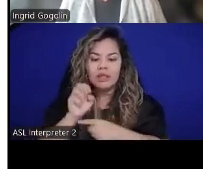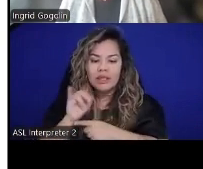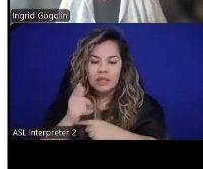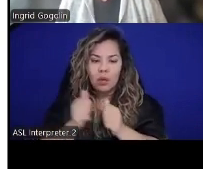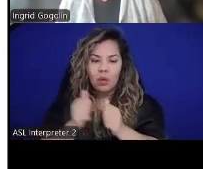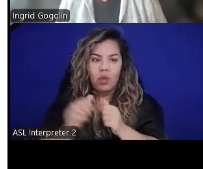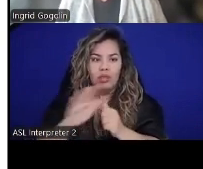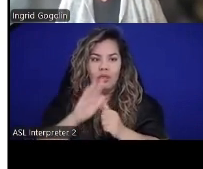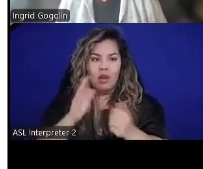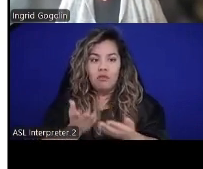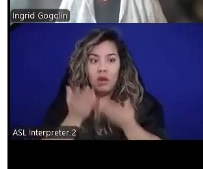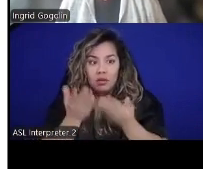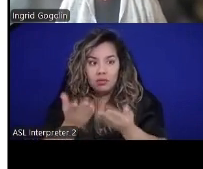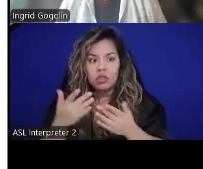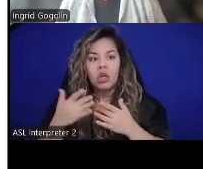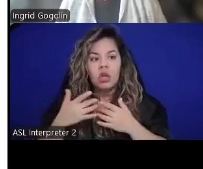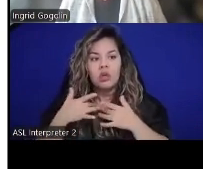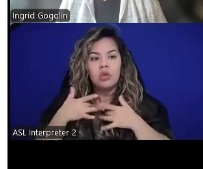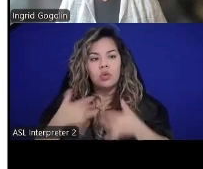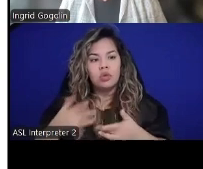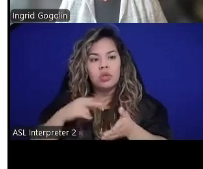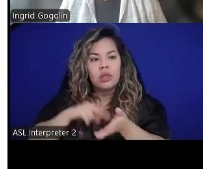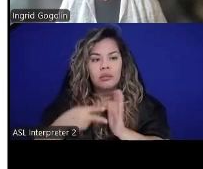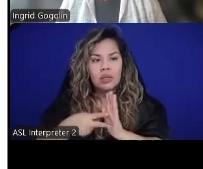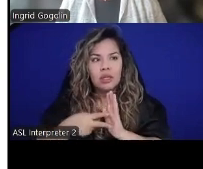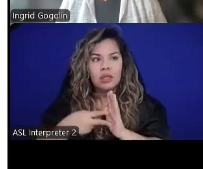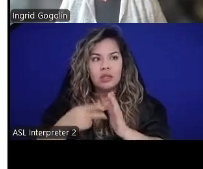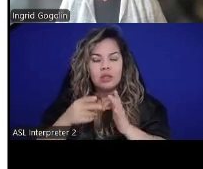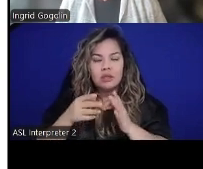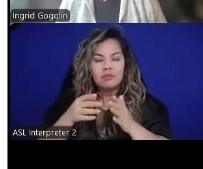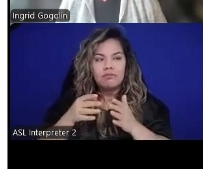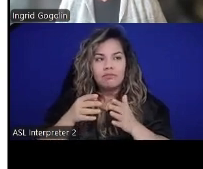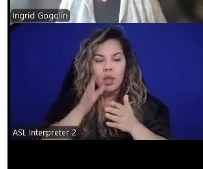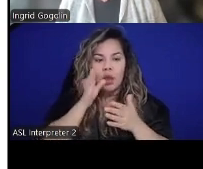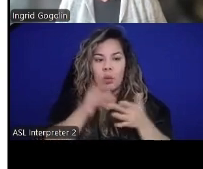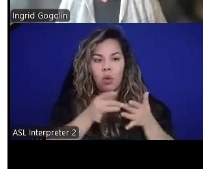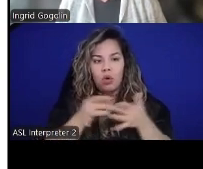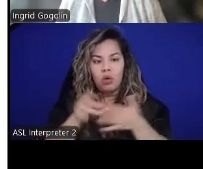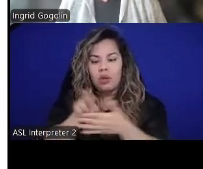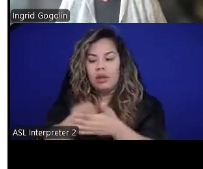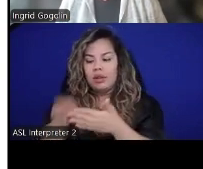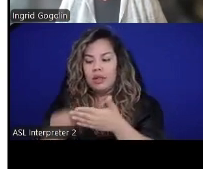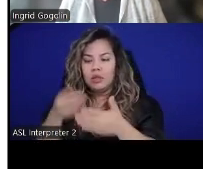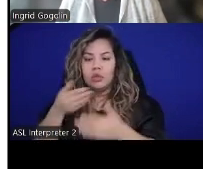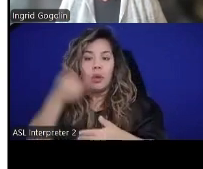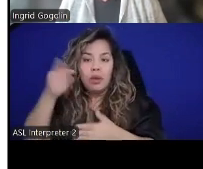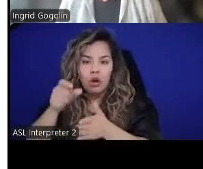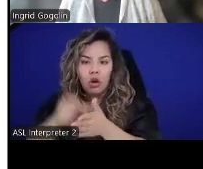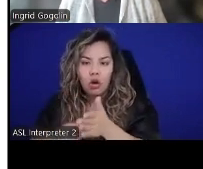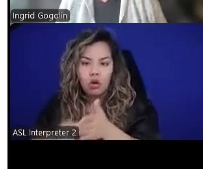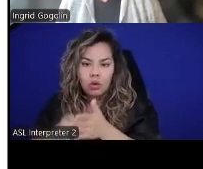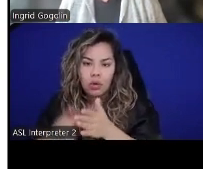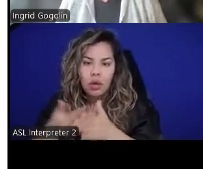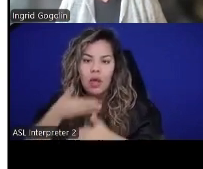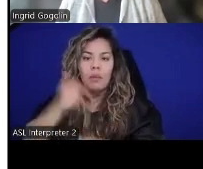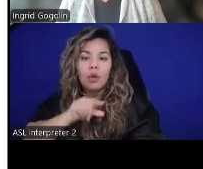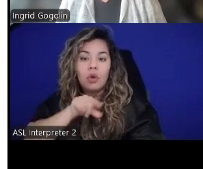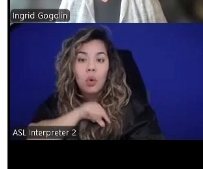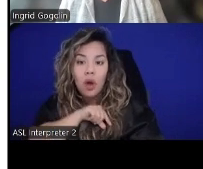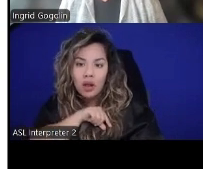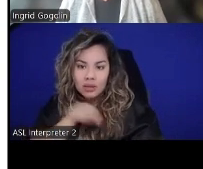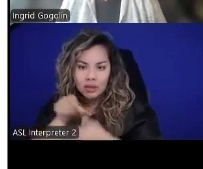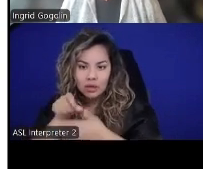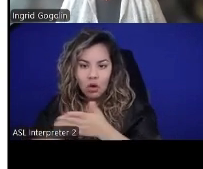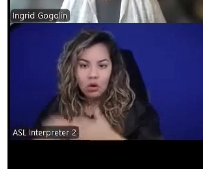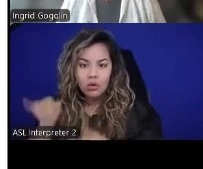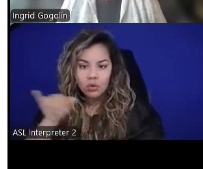recommendations usually leads to a much better article, much better quality of an article.